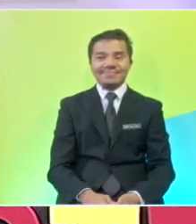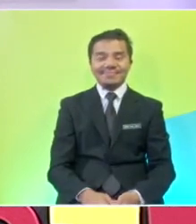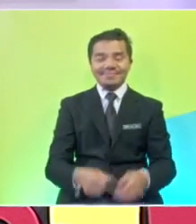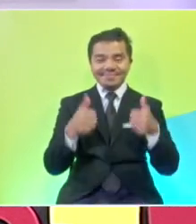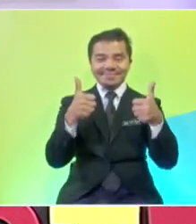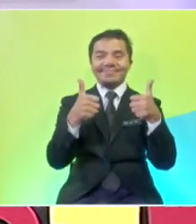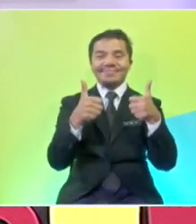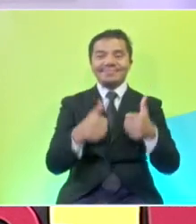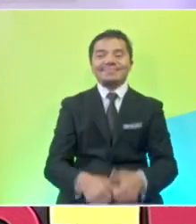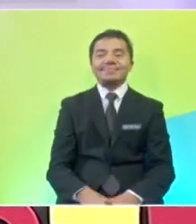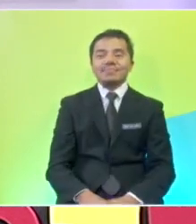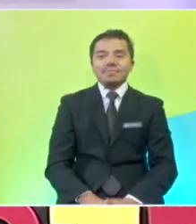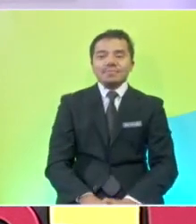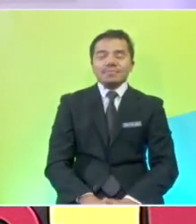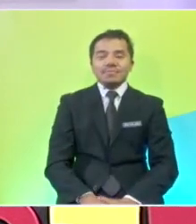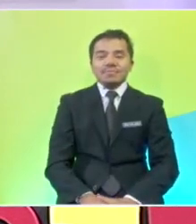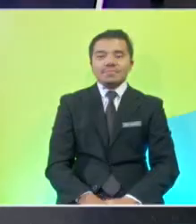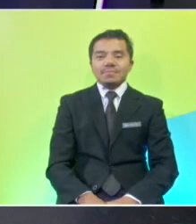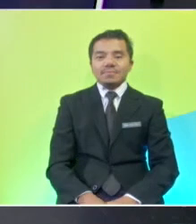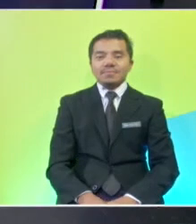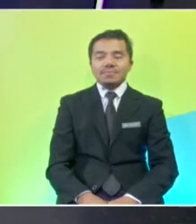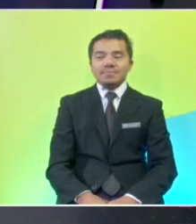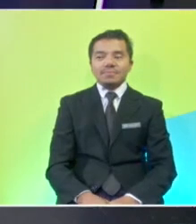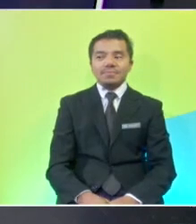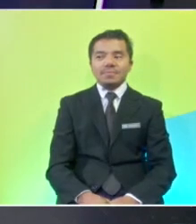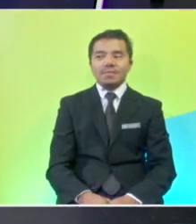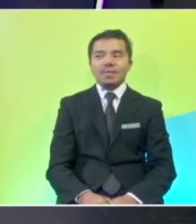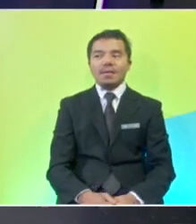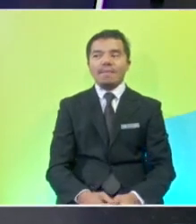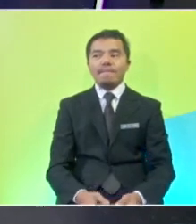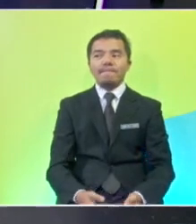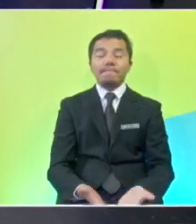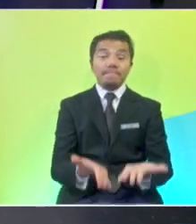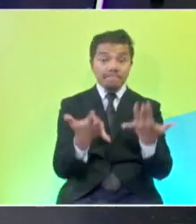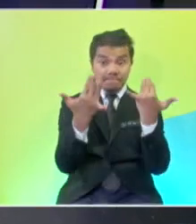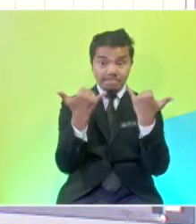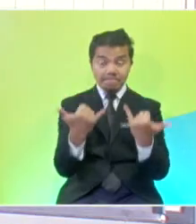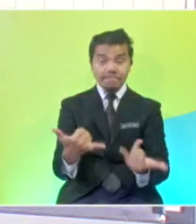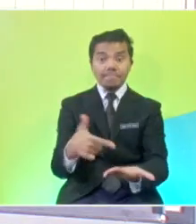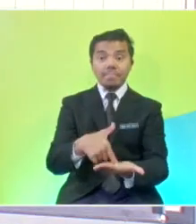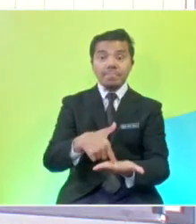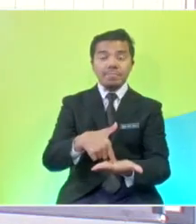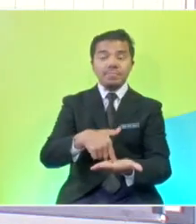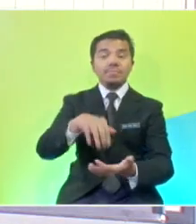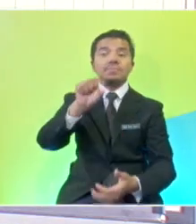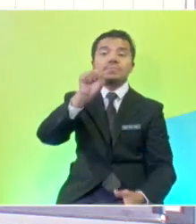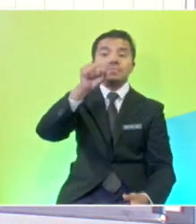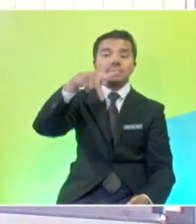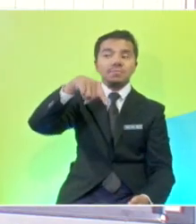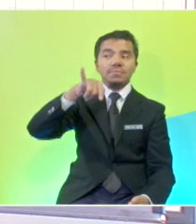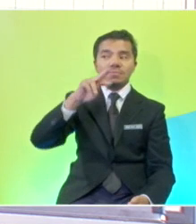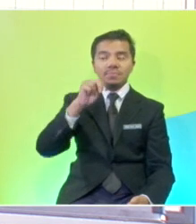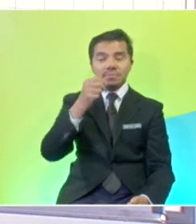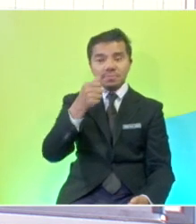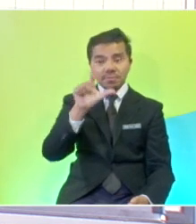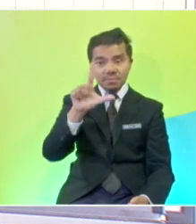double thumbs up. Very nice. Good. Okay, well, shall we proceed? So now we are talking about function of spinal cord. Okay. Okay, spinal cord, if you look at it,